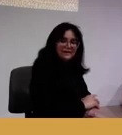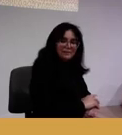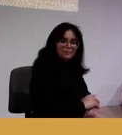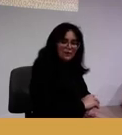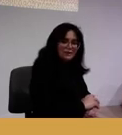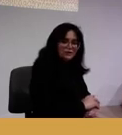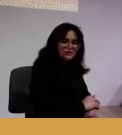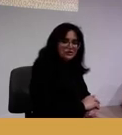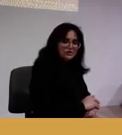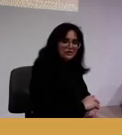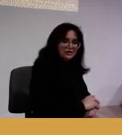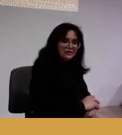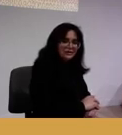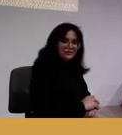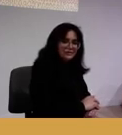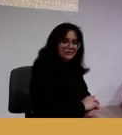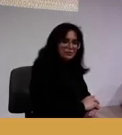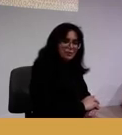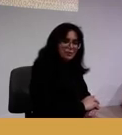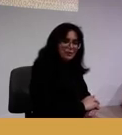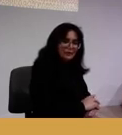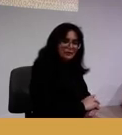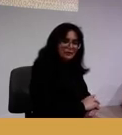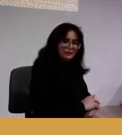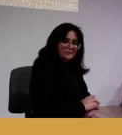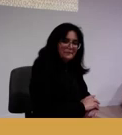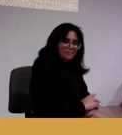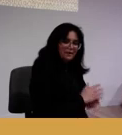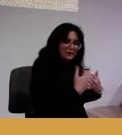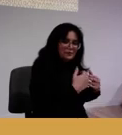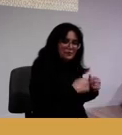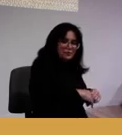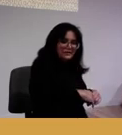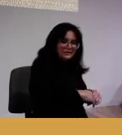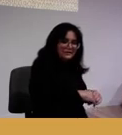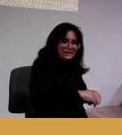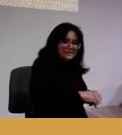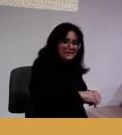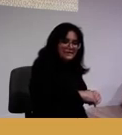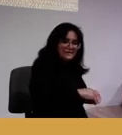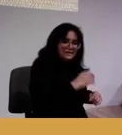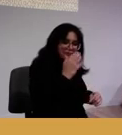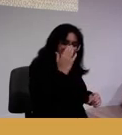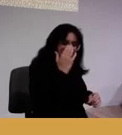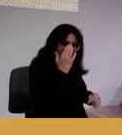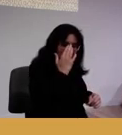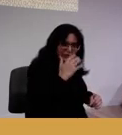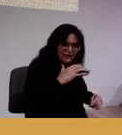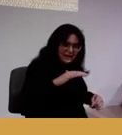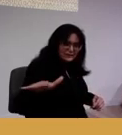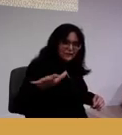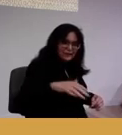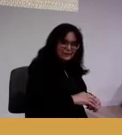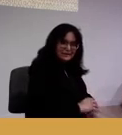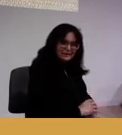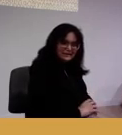a migration history to Waterloo and Redfern. I was born in South Sydney, and